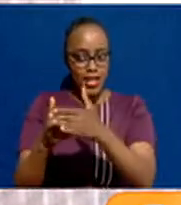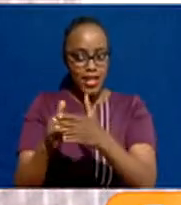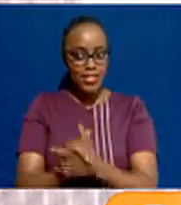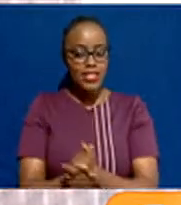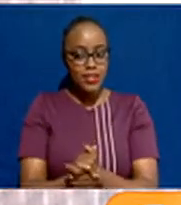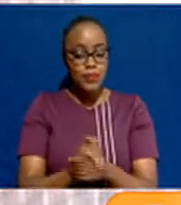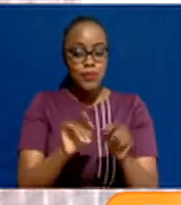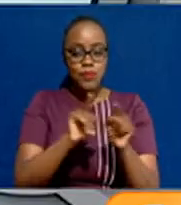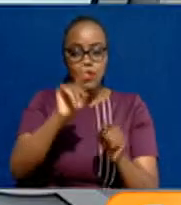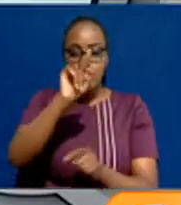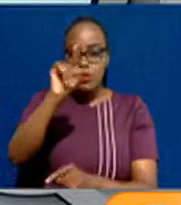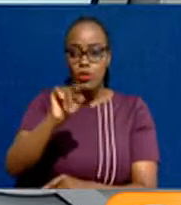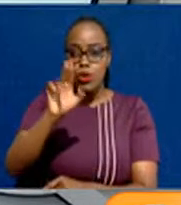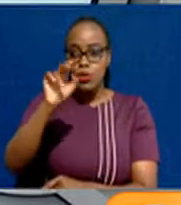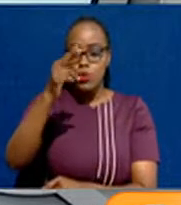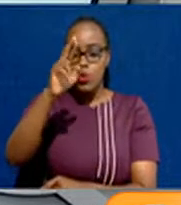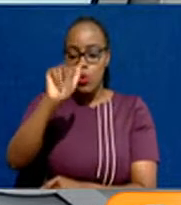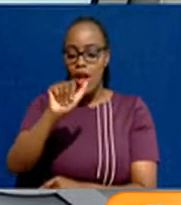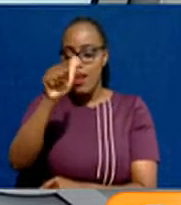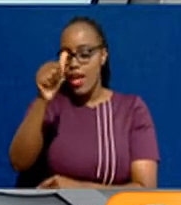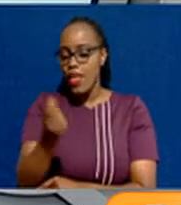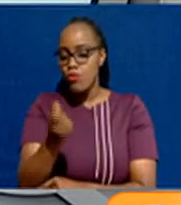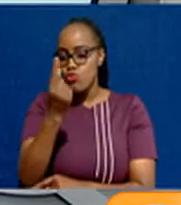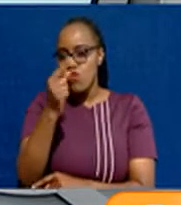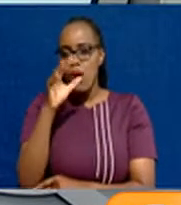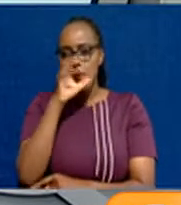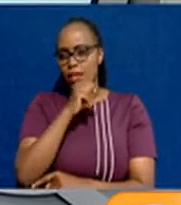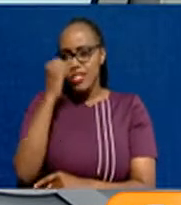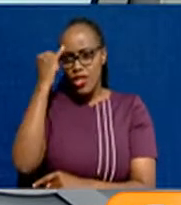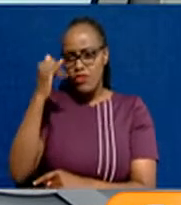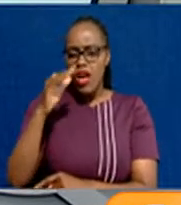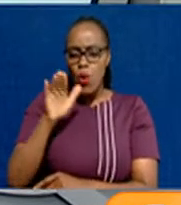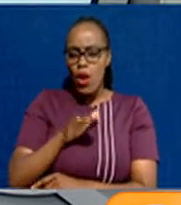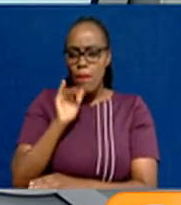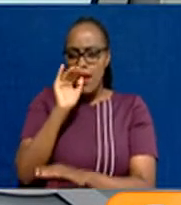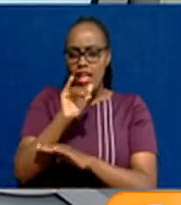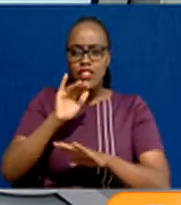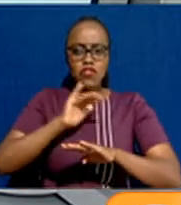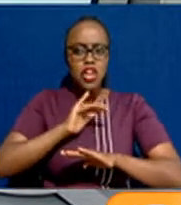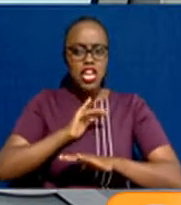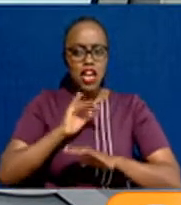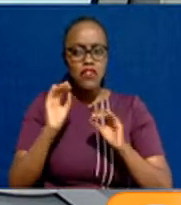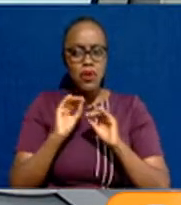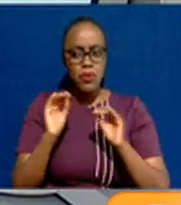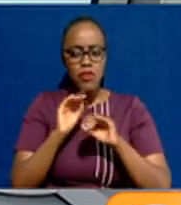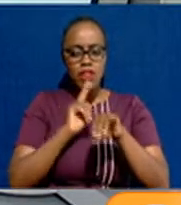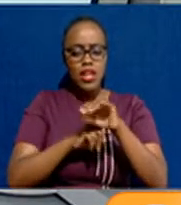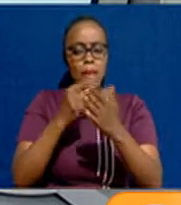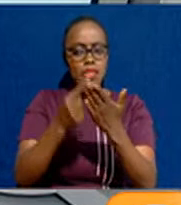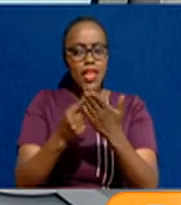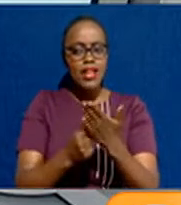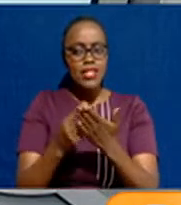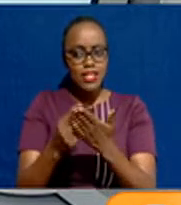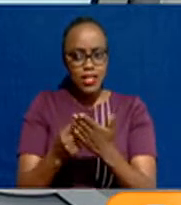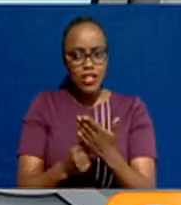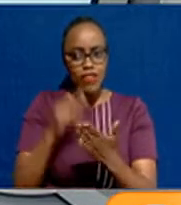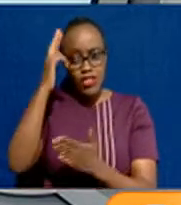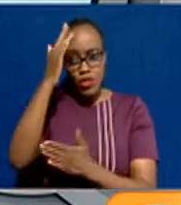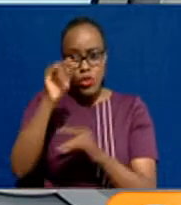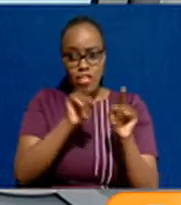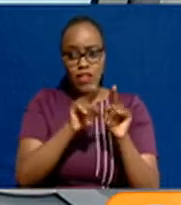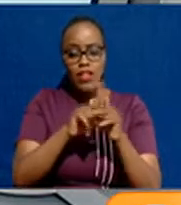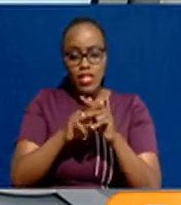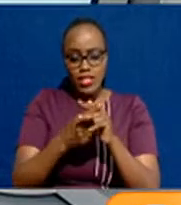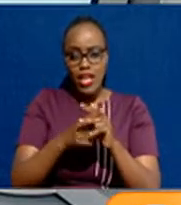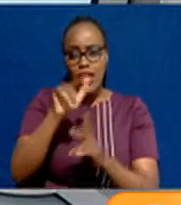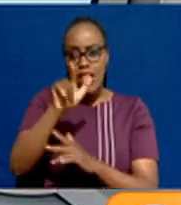certainly. And Zuhura, there's another one that comes up. The problem is women don't ask for enough at the negotiating table, and that is why they start off a bit